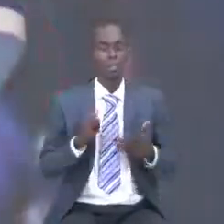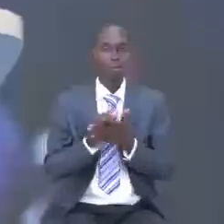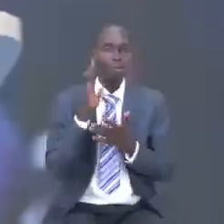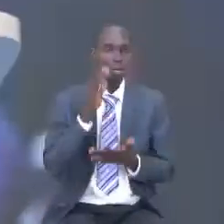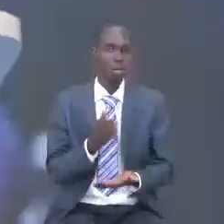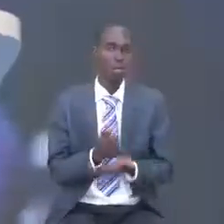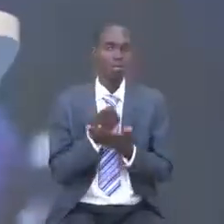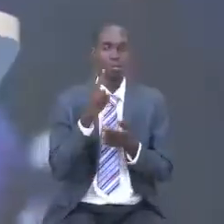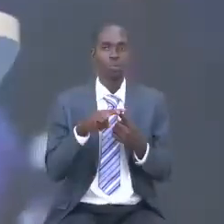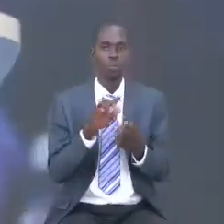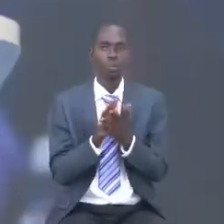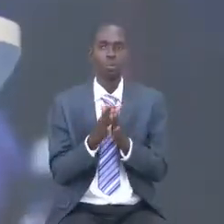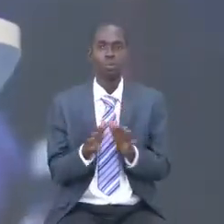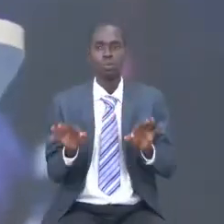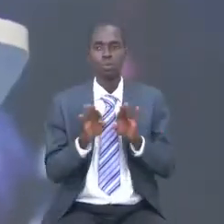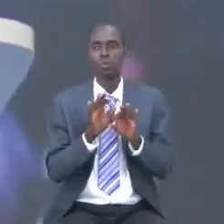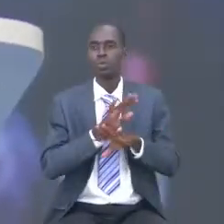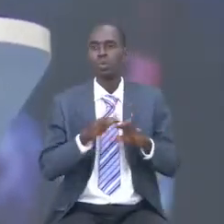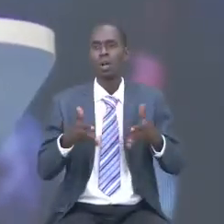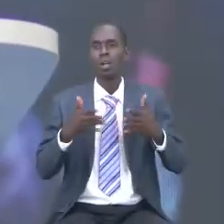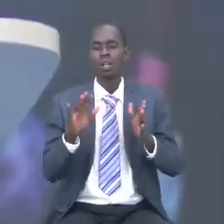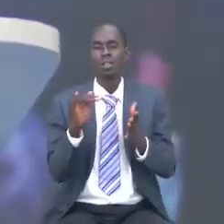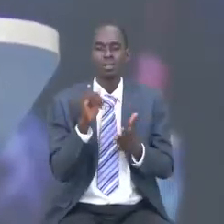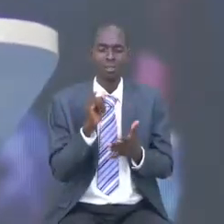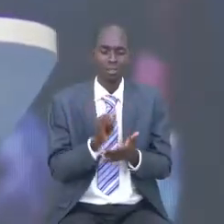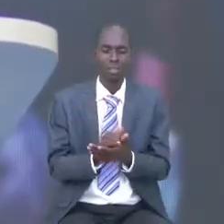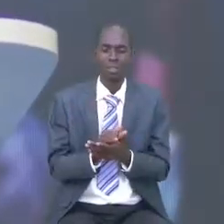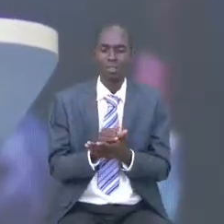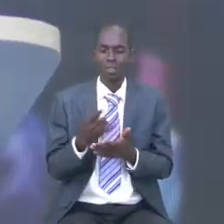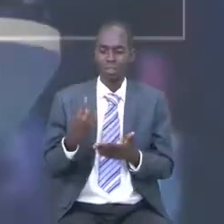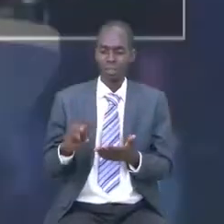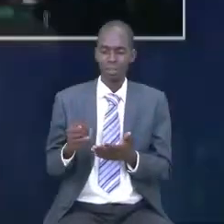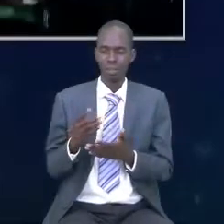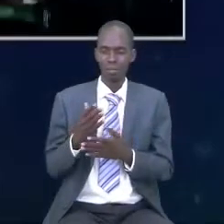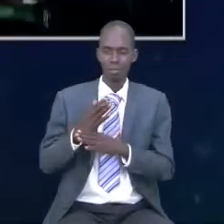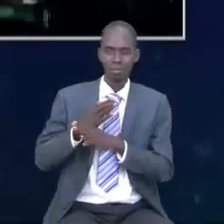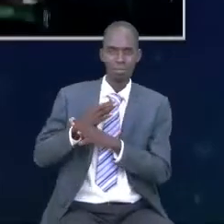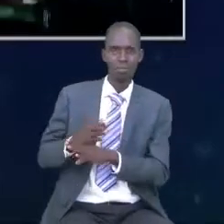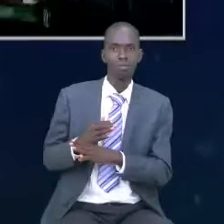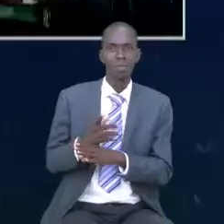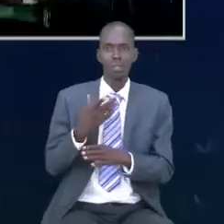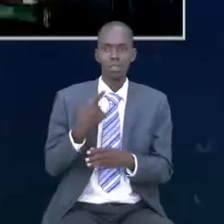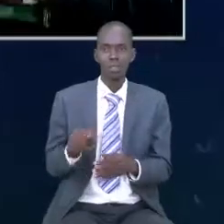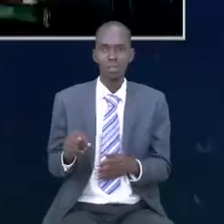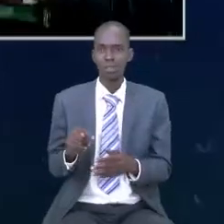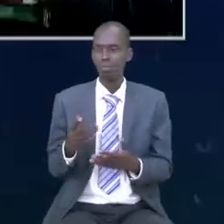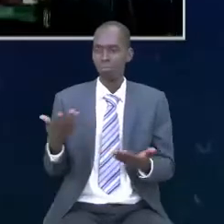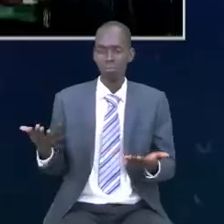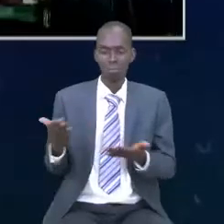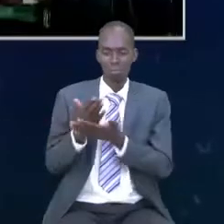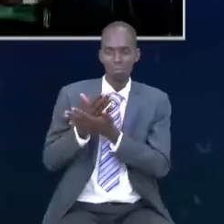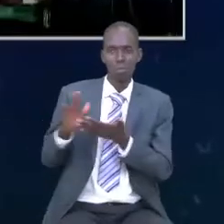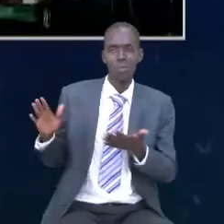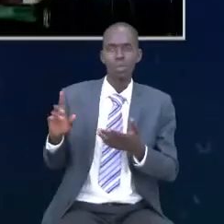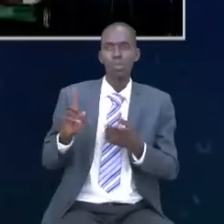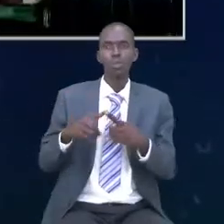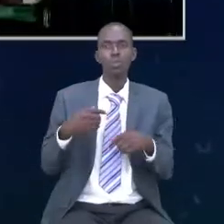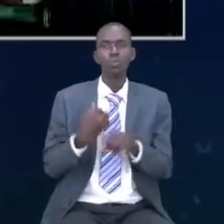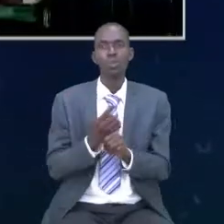the problem, to make you irrelevant, to rubbish your life.